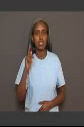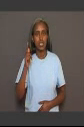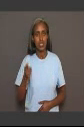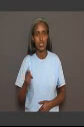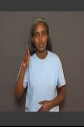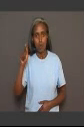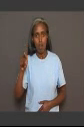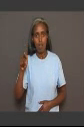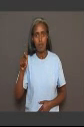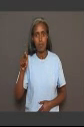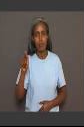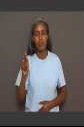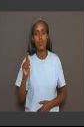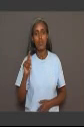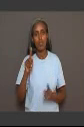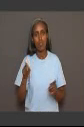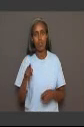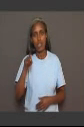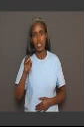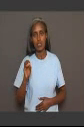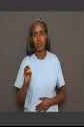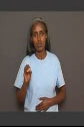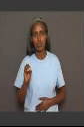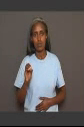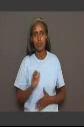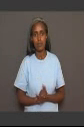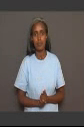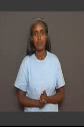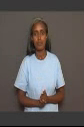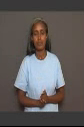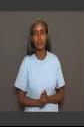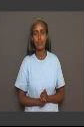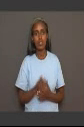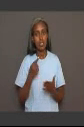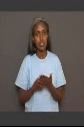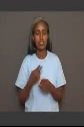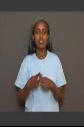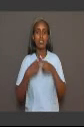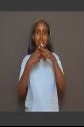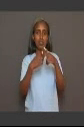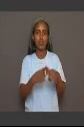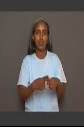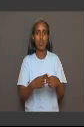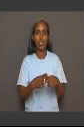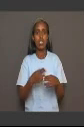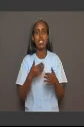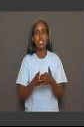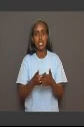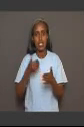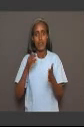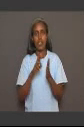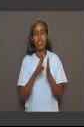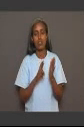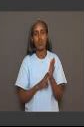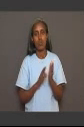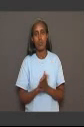g prime of x naught. This is called the difference rule.